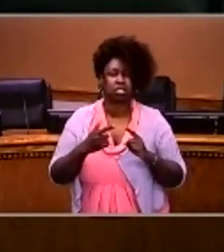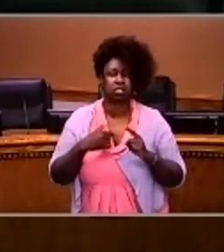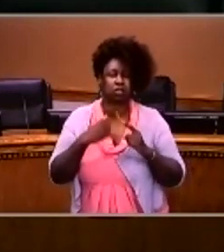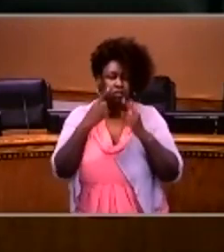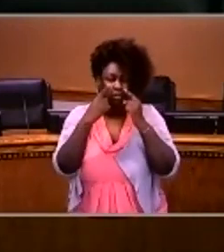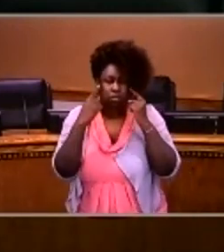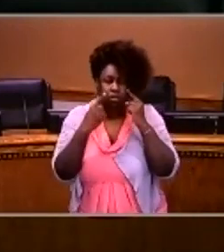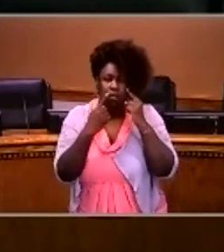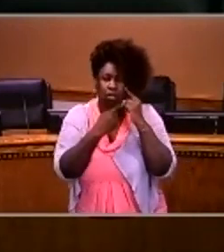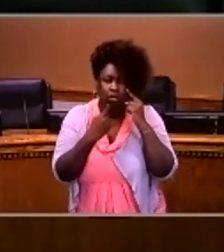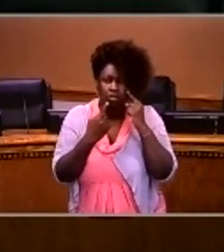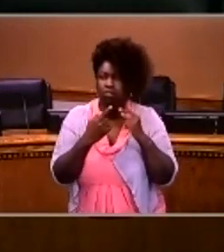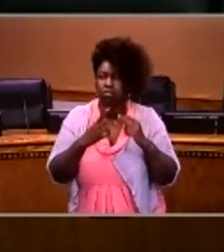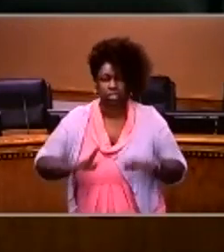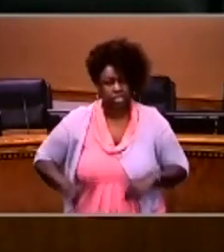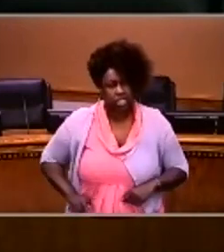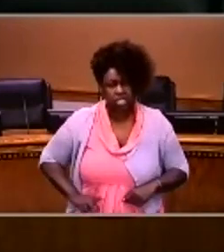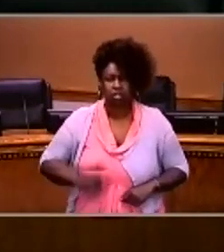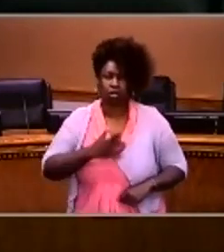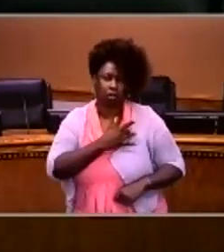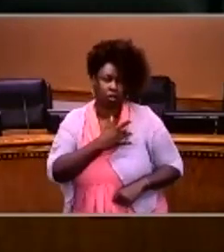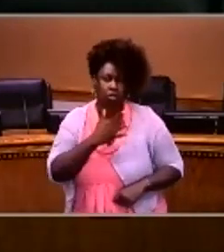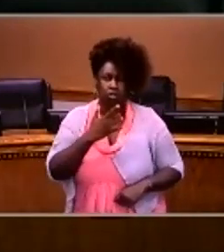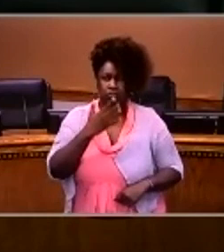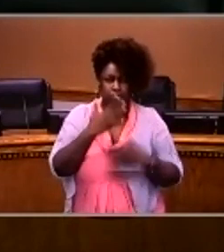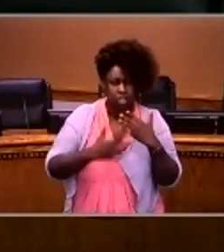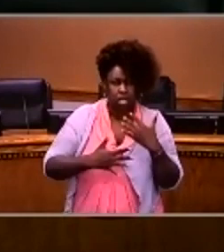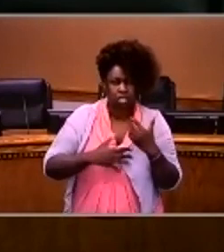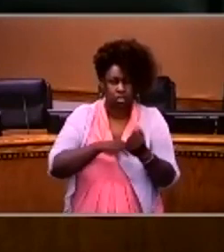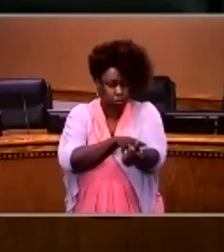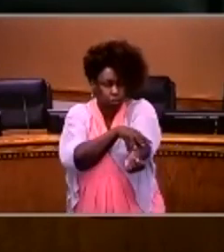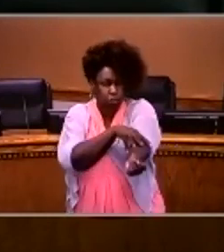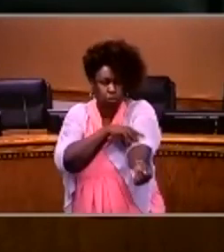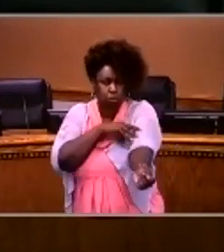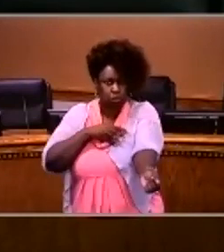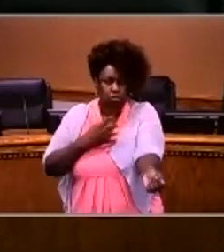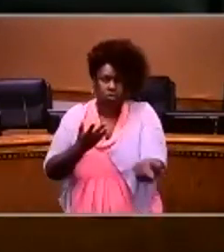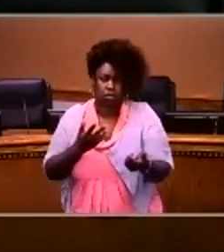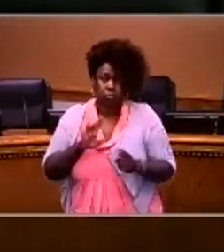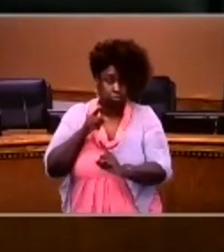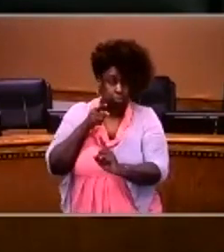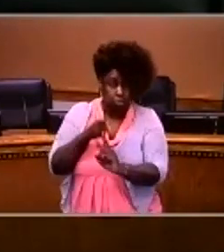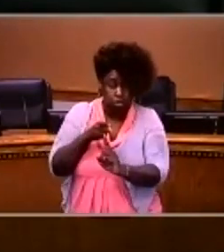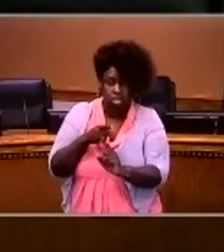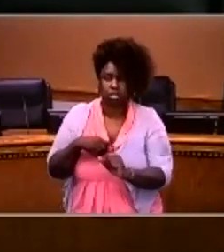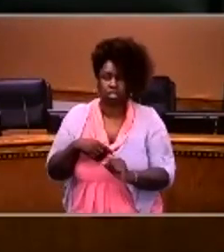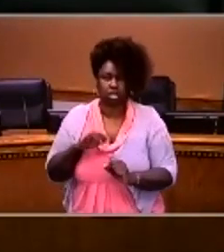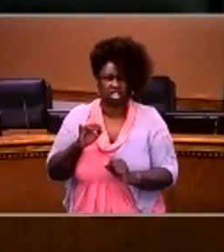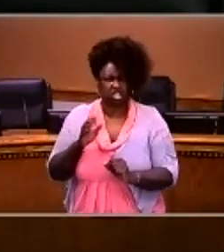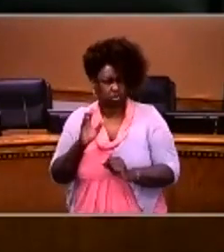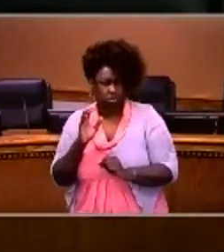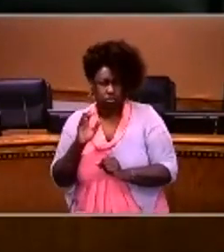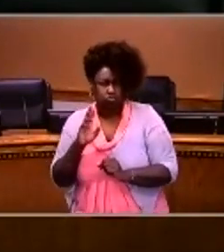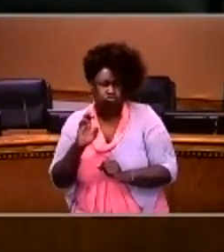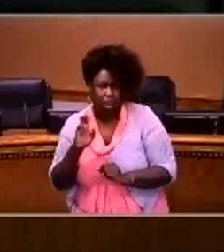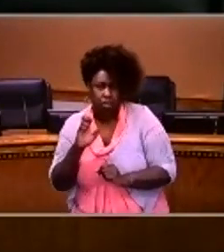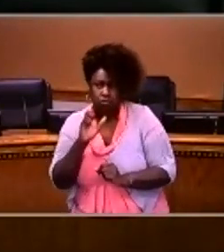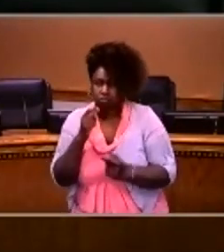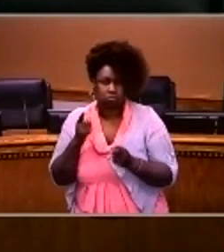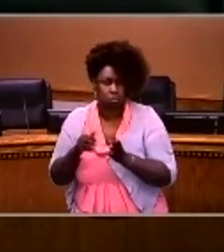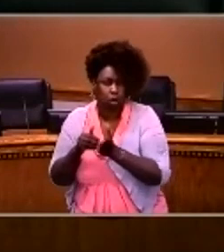sometimes some involvement of the kidney or heart blood vessels. but is generally a relatively uncommon thing.